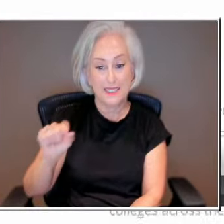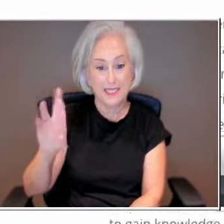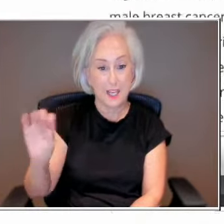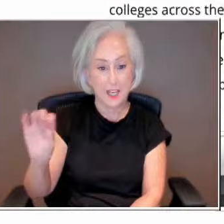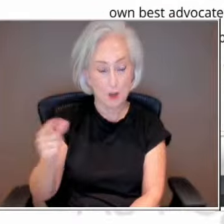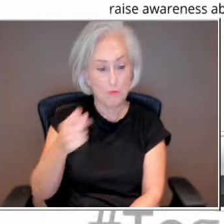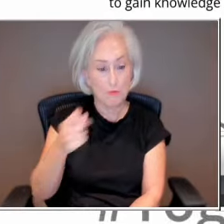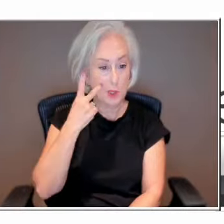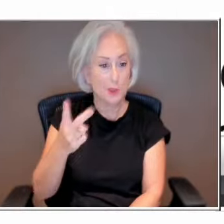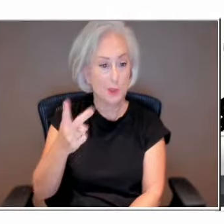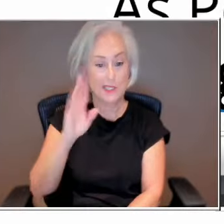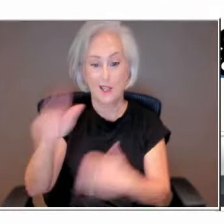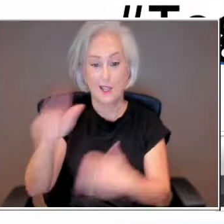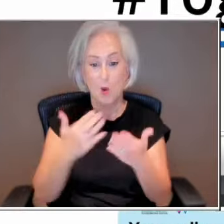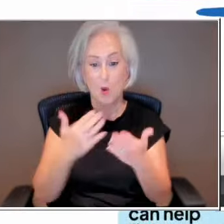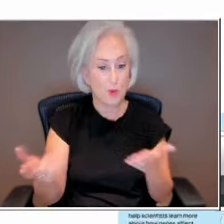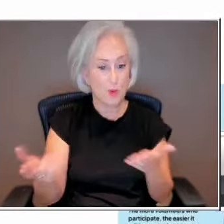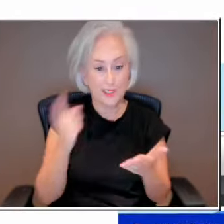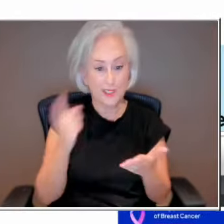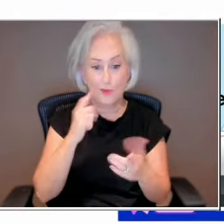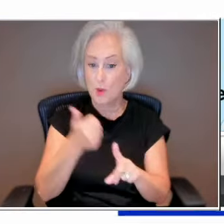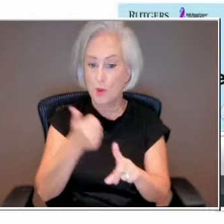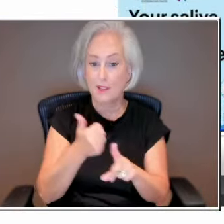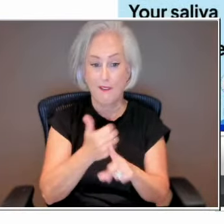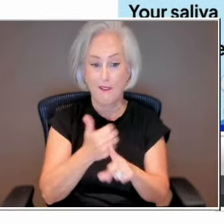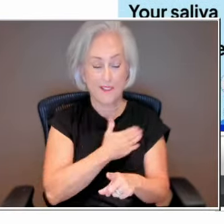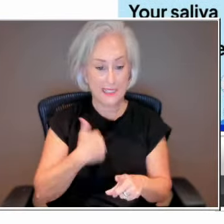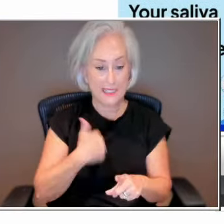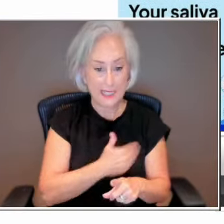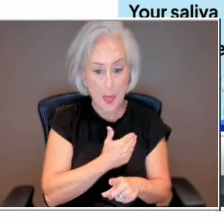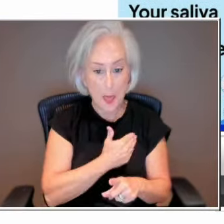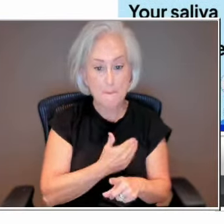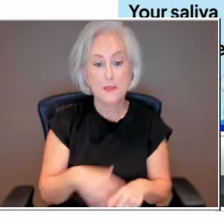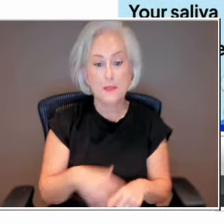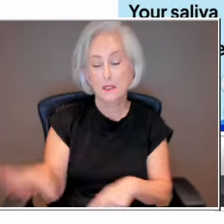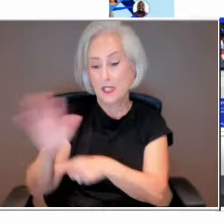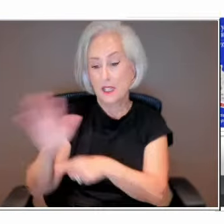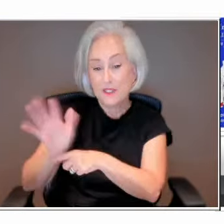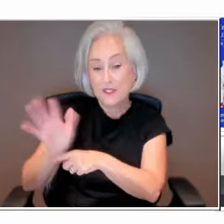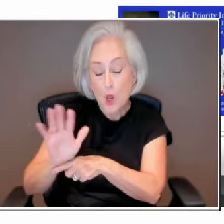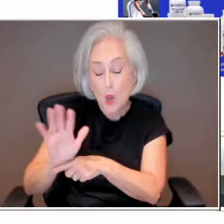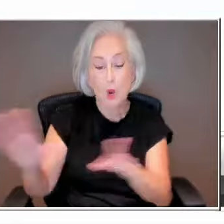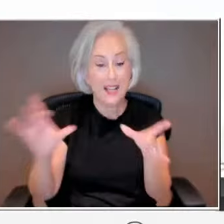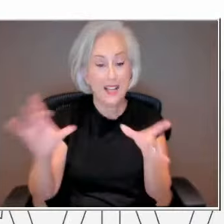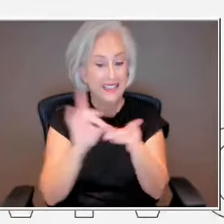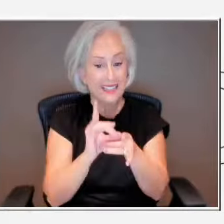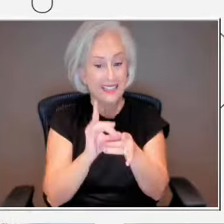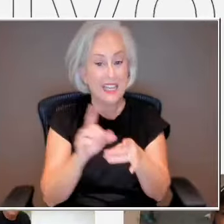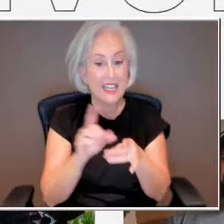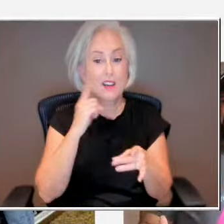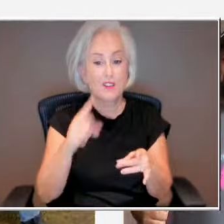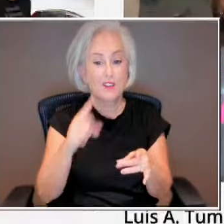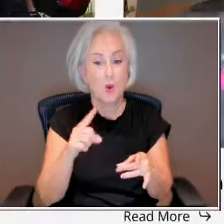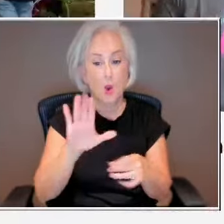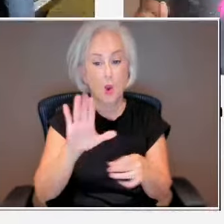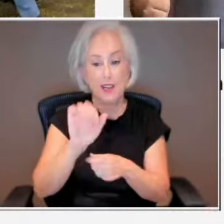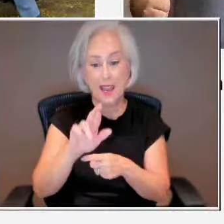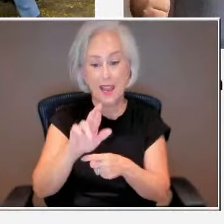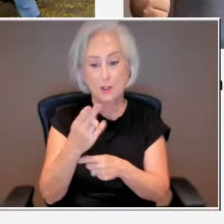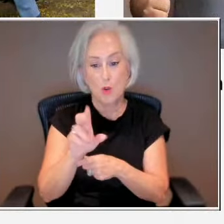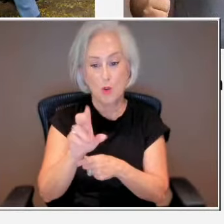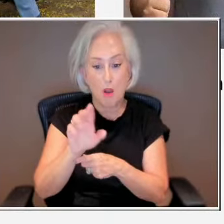self-exams, links for the videos, as well as the link for the app for the Breast Cancer Hub, where you can keep those